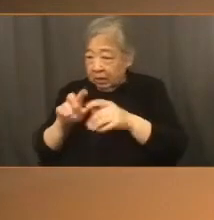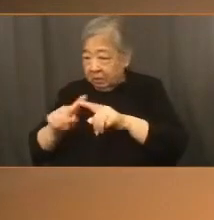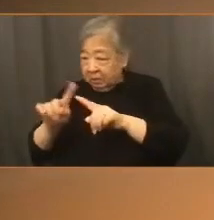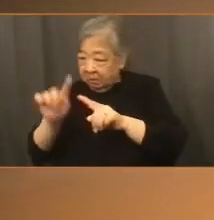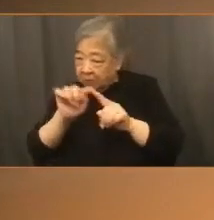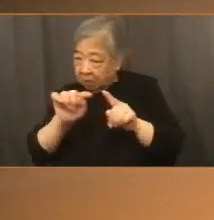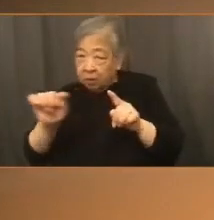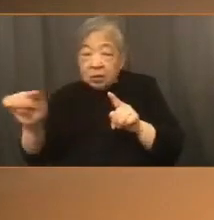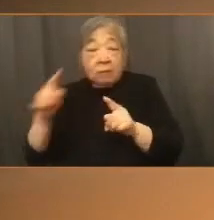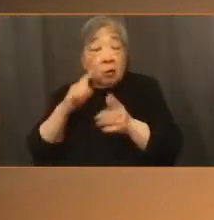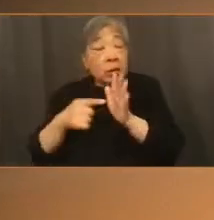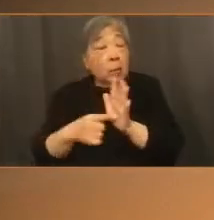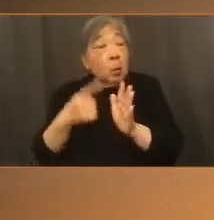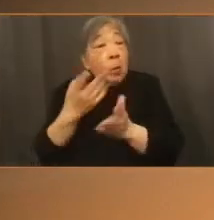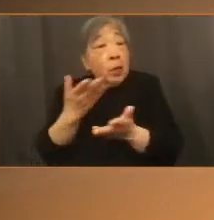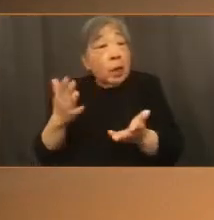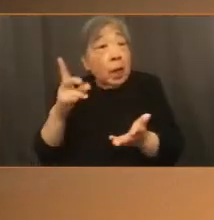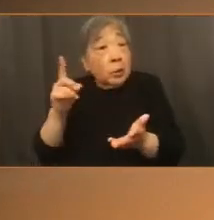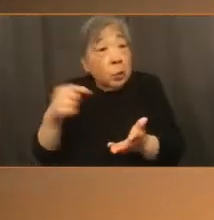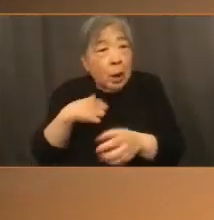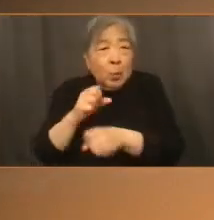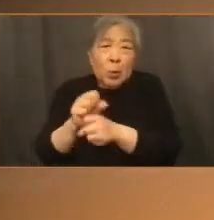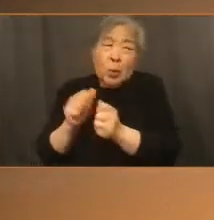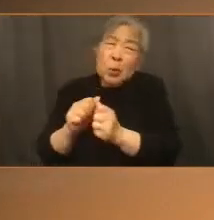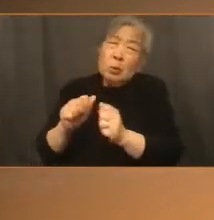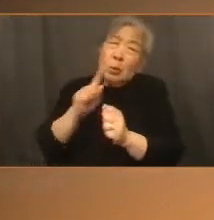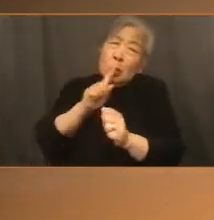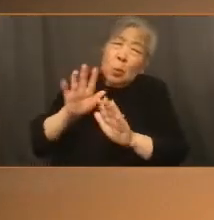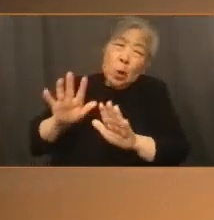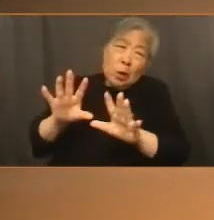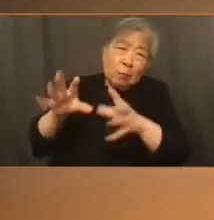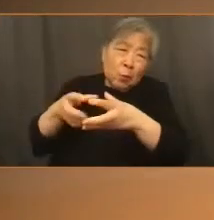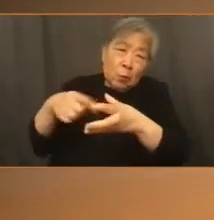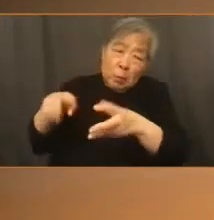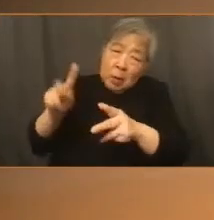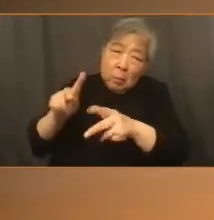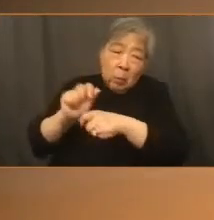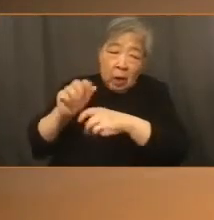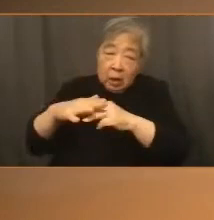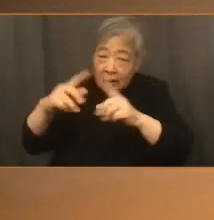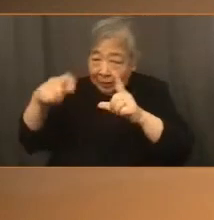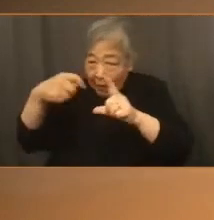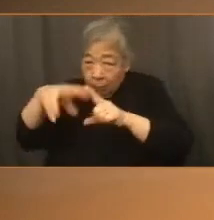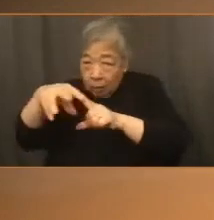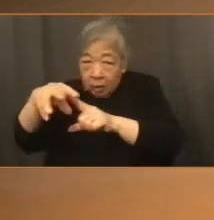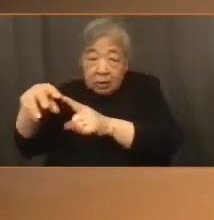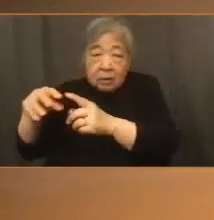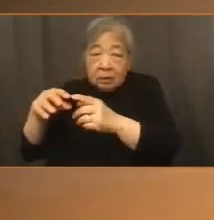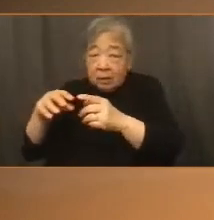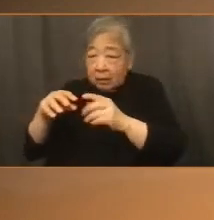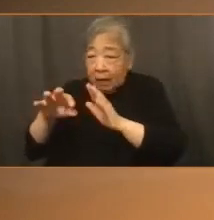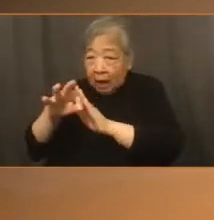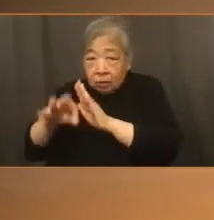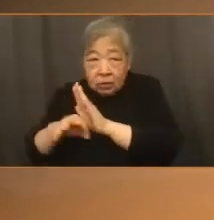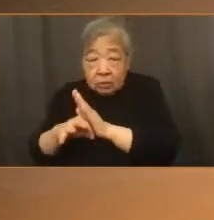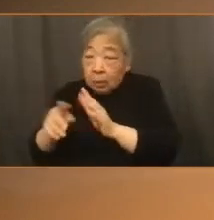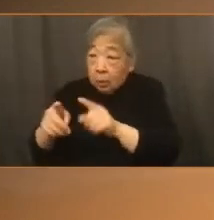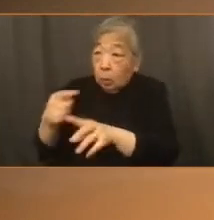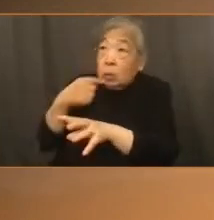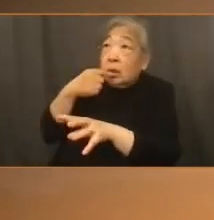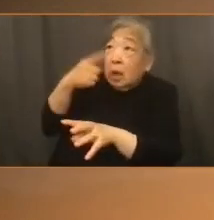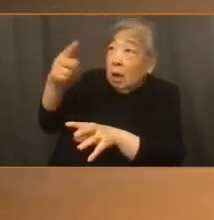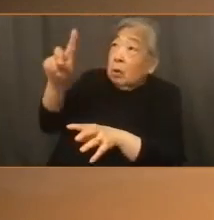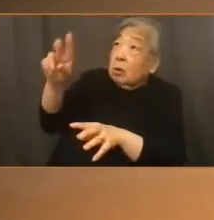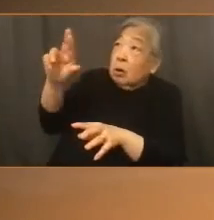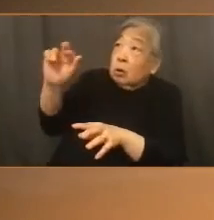one of the things I do is work with a wonderful group of people on the cameras and algorithms that will help Dragonfly tell Dragonfly where it's going while it's